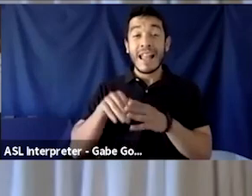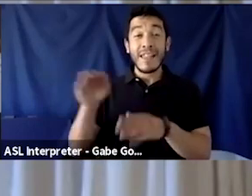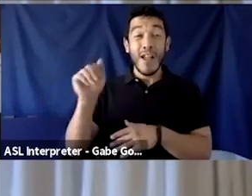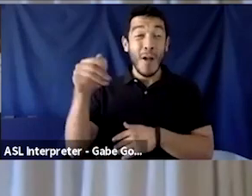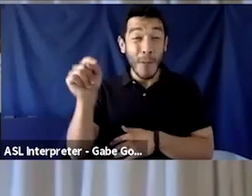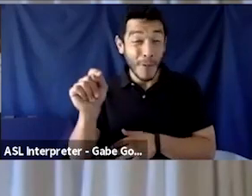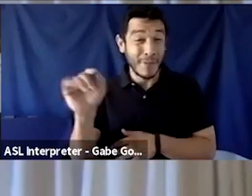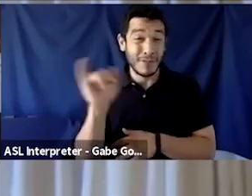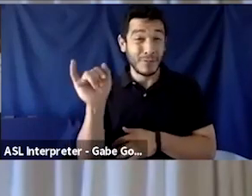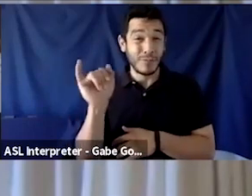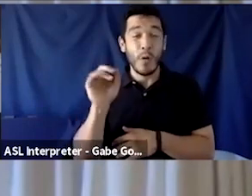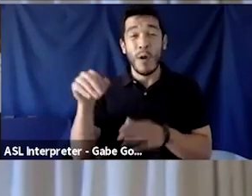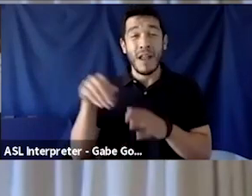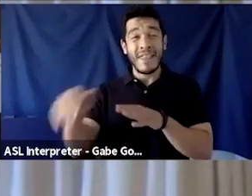even.